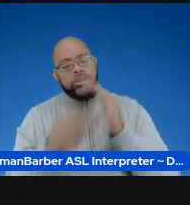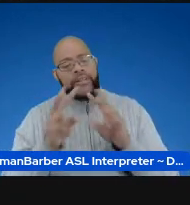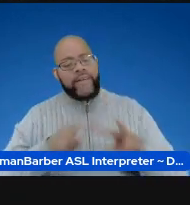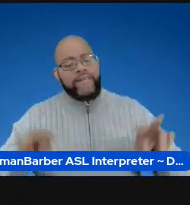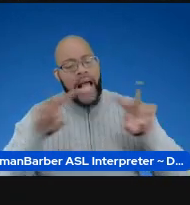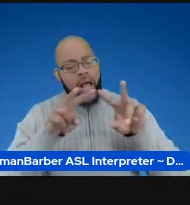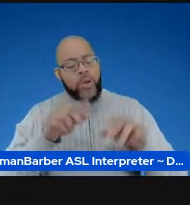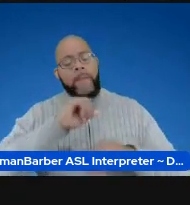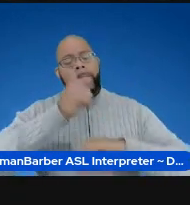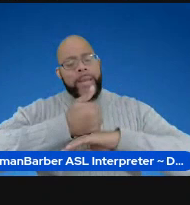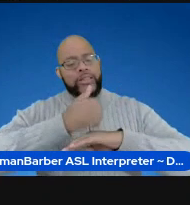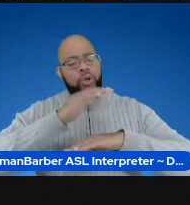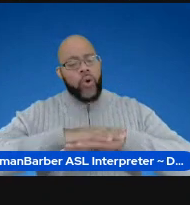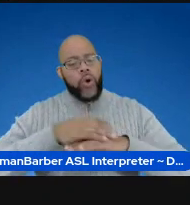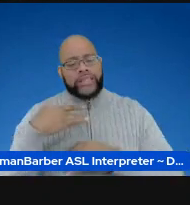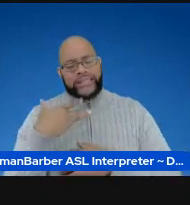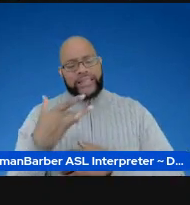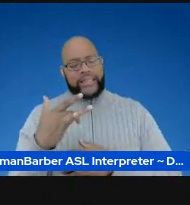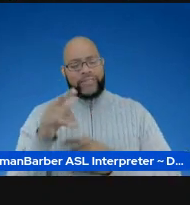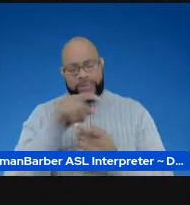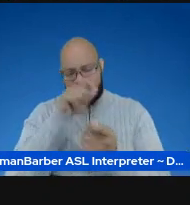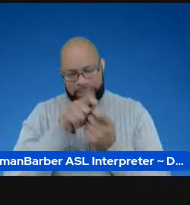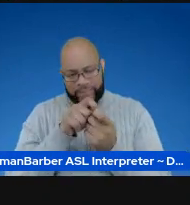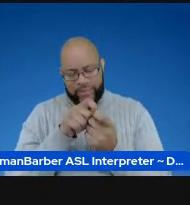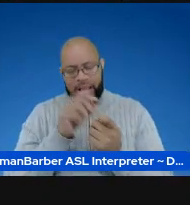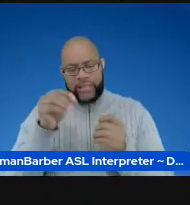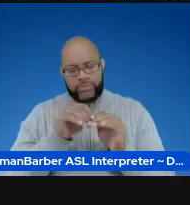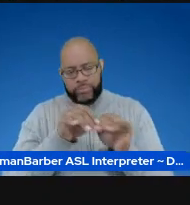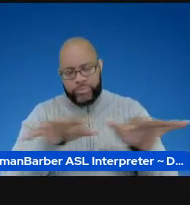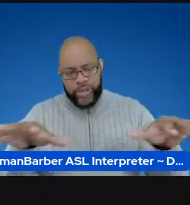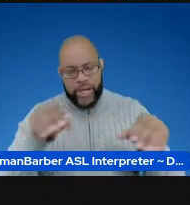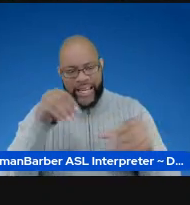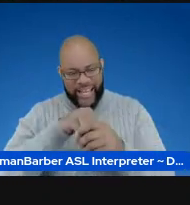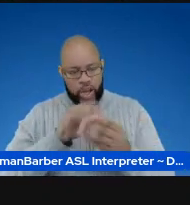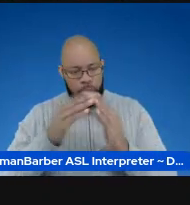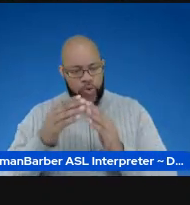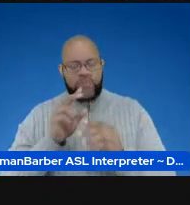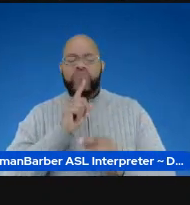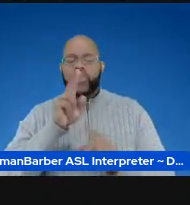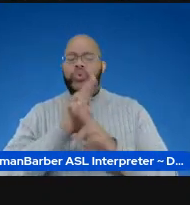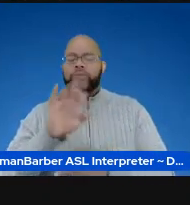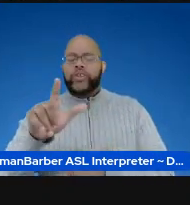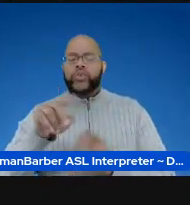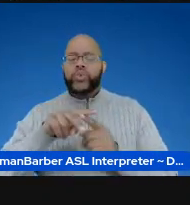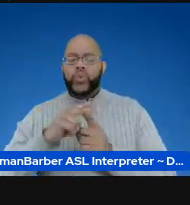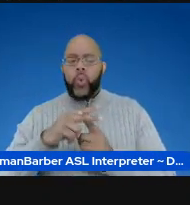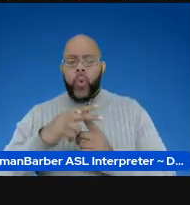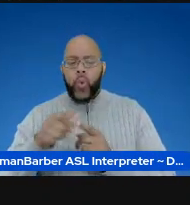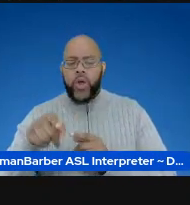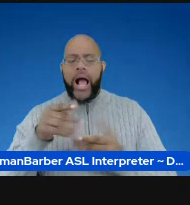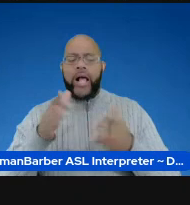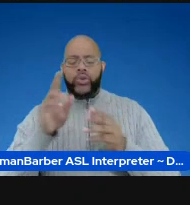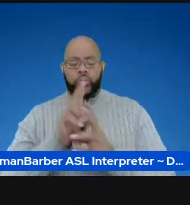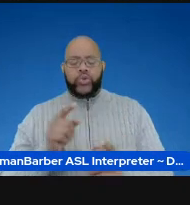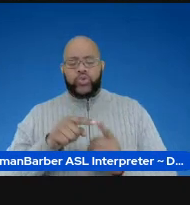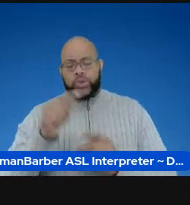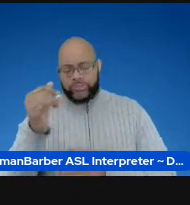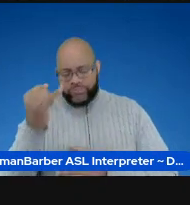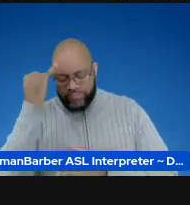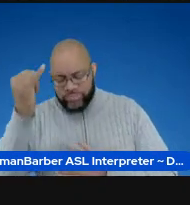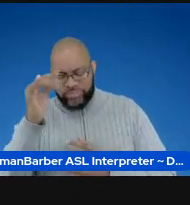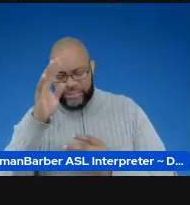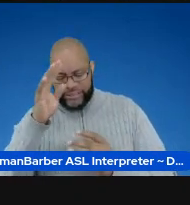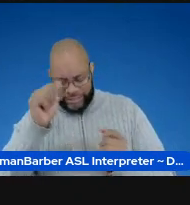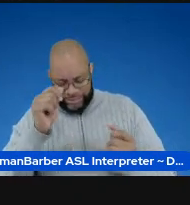be based on the sensitivity, specificity, and the prevalence in the community. So it's a very useful tool, and it allows the user to interpret what the result